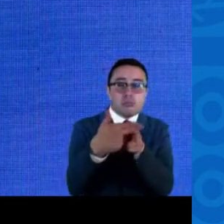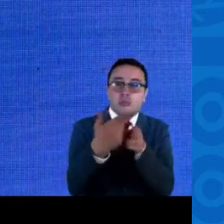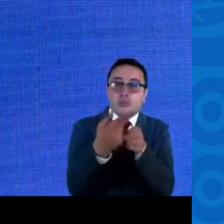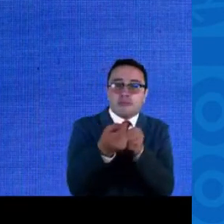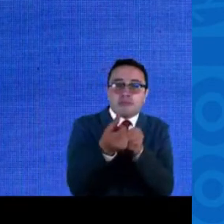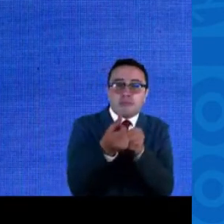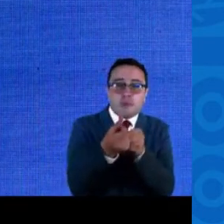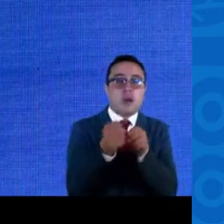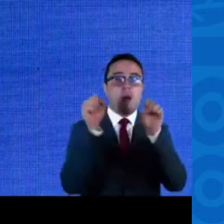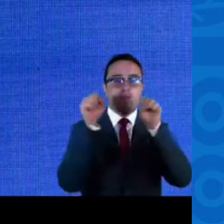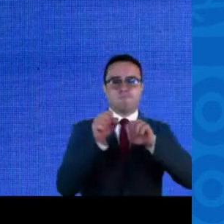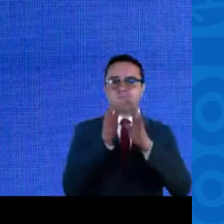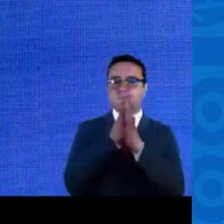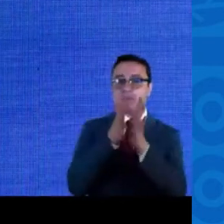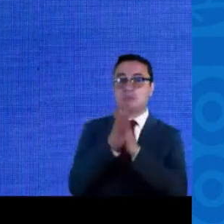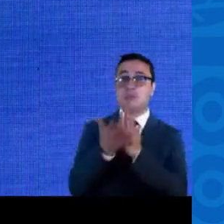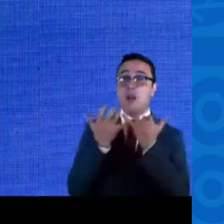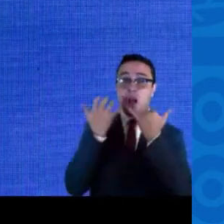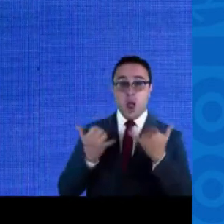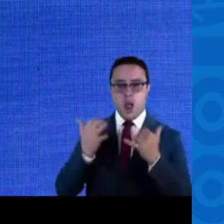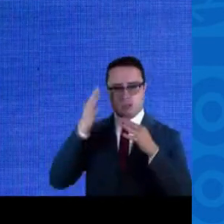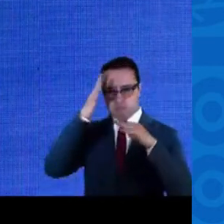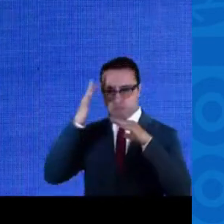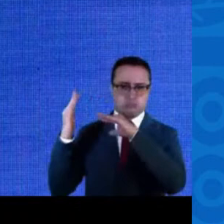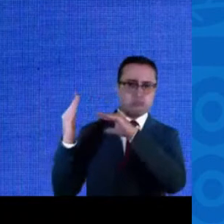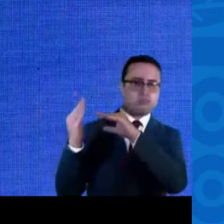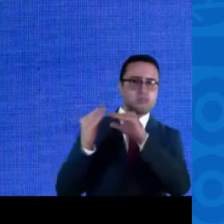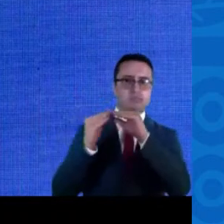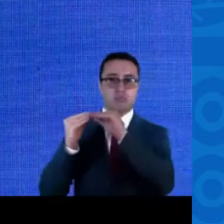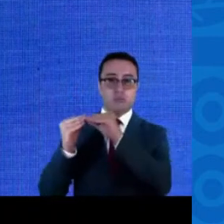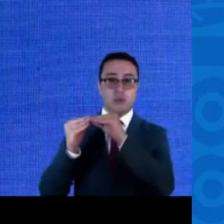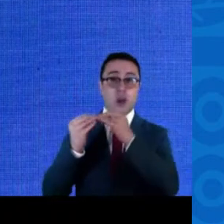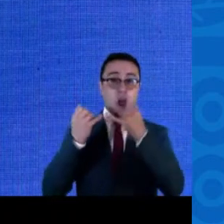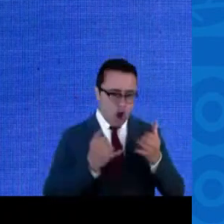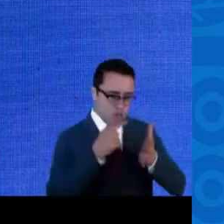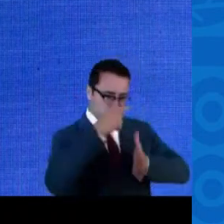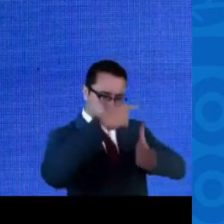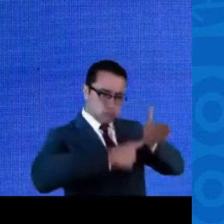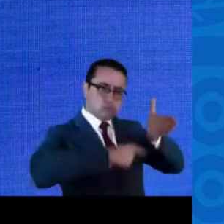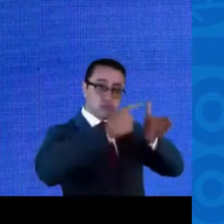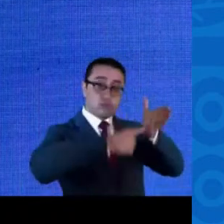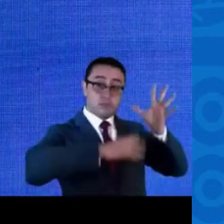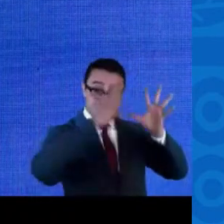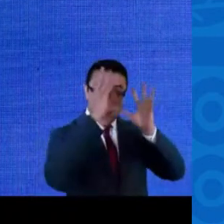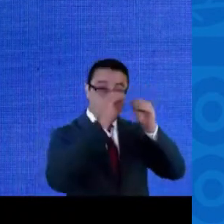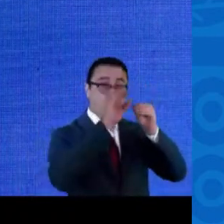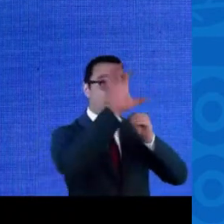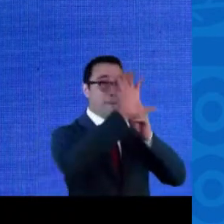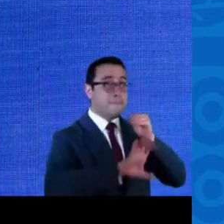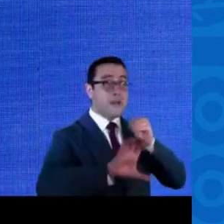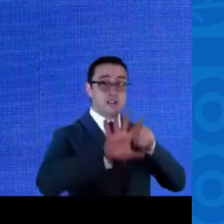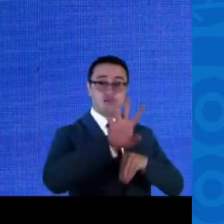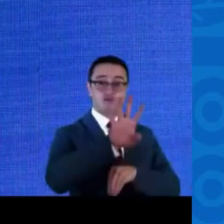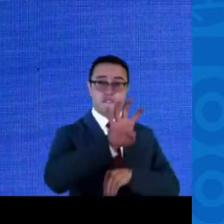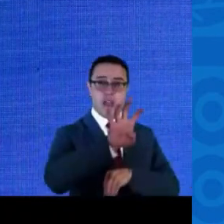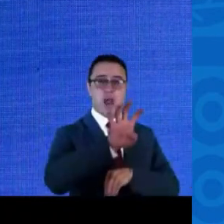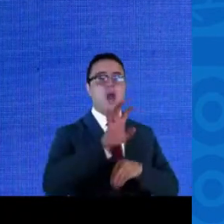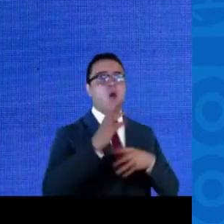a short period of time, we can say that thanks to this pact and thanks to this alliance and this